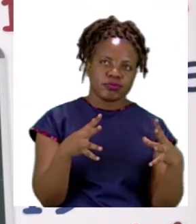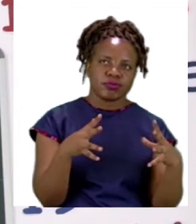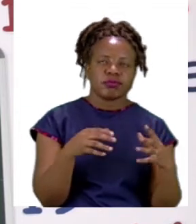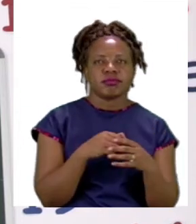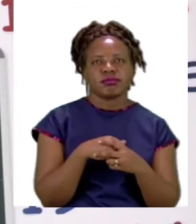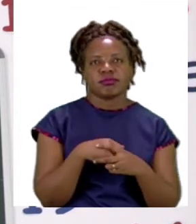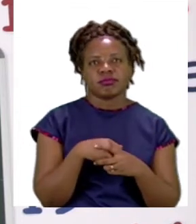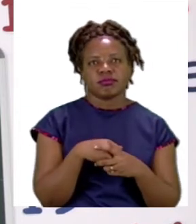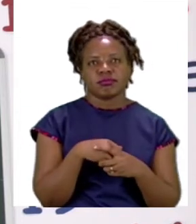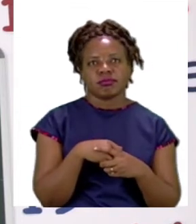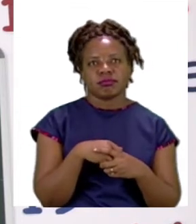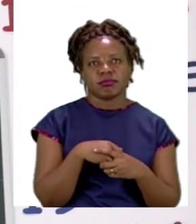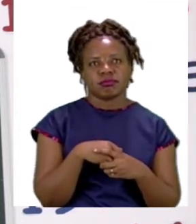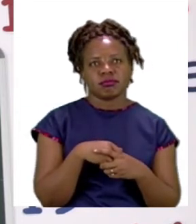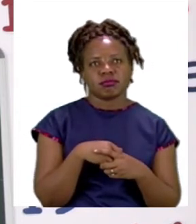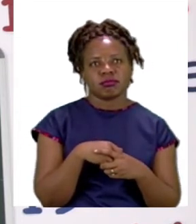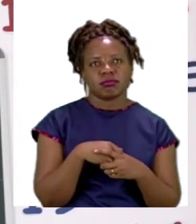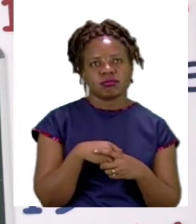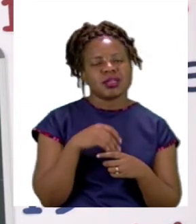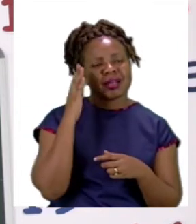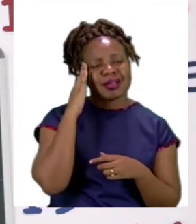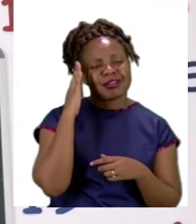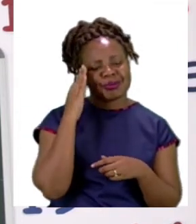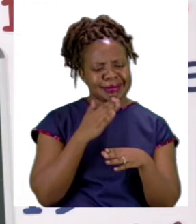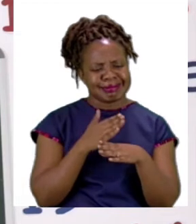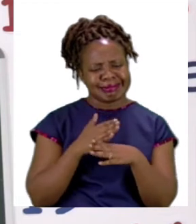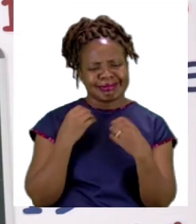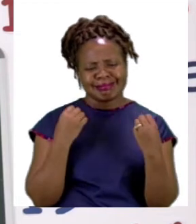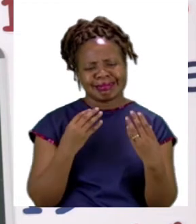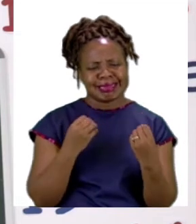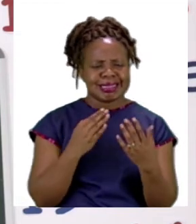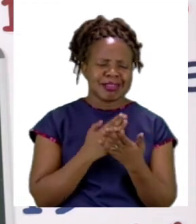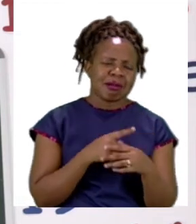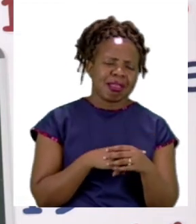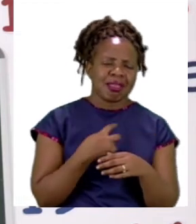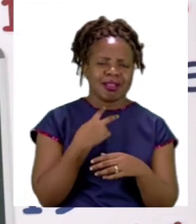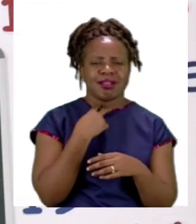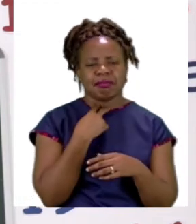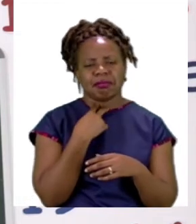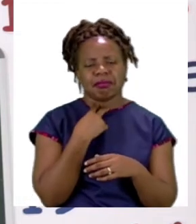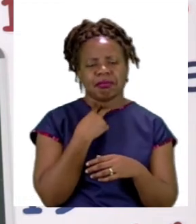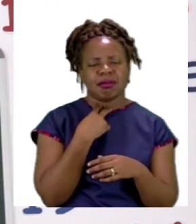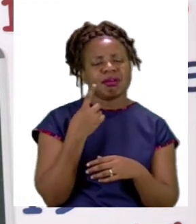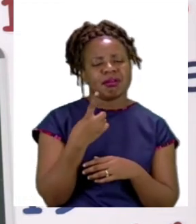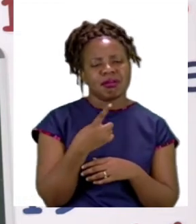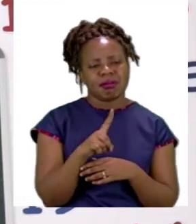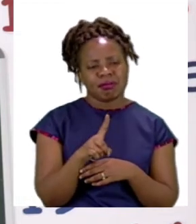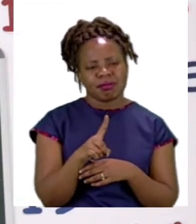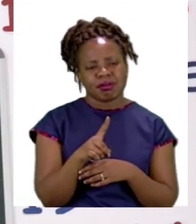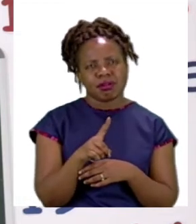413. Now I know this is a lot, boys and girls, and I know you might struggle somewhere in between, but it's okay.